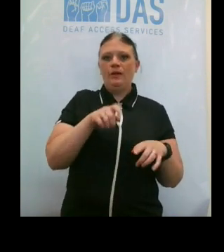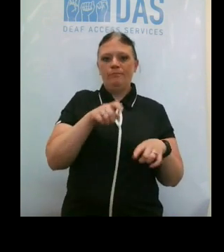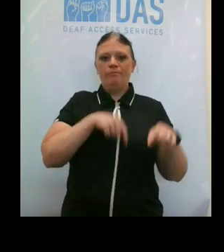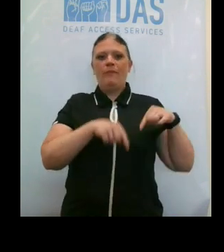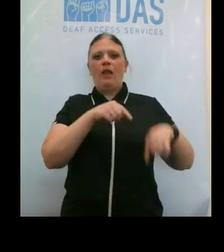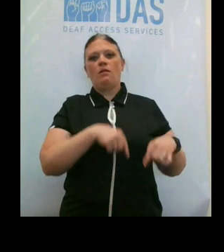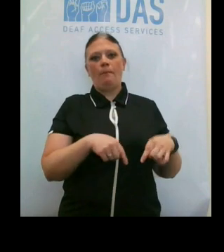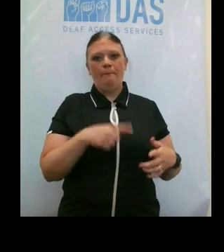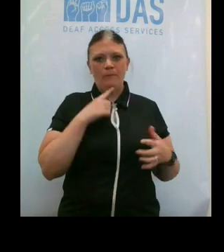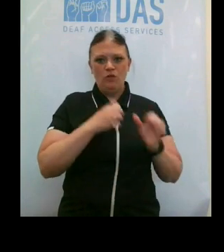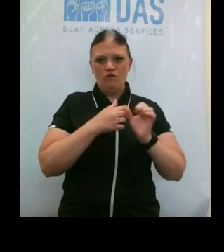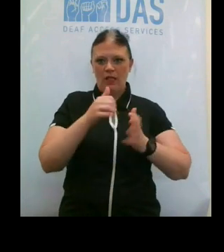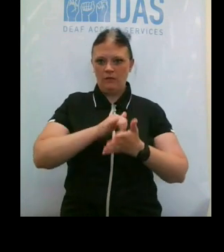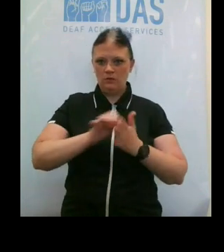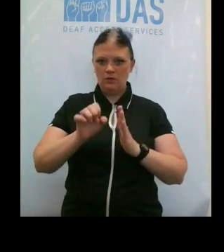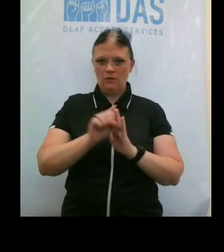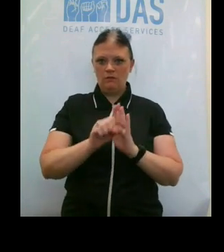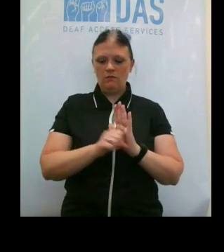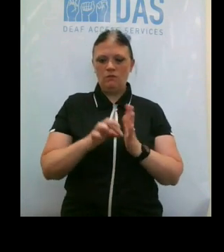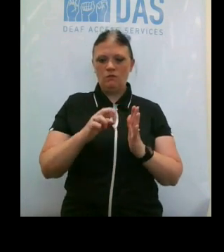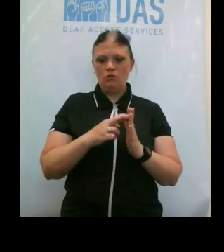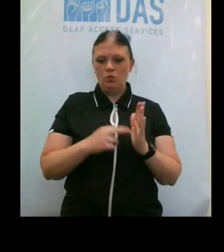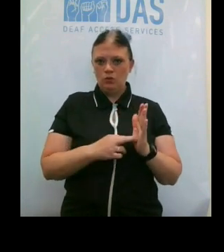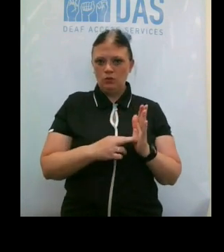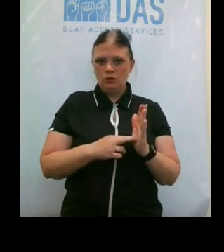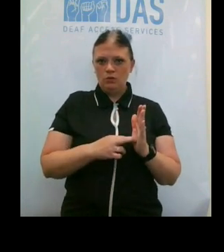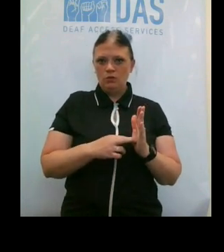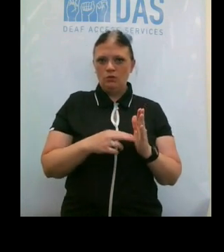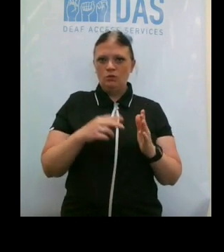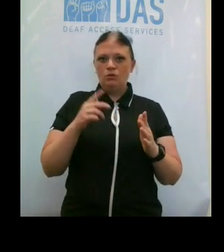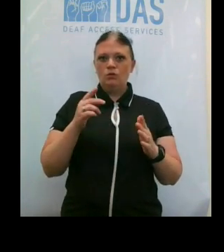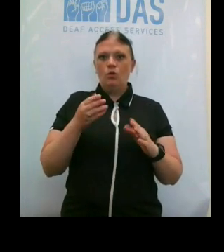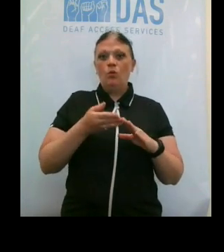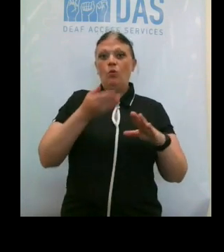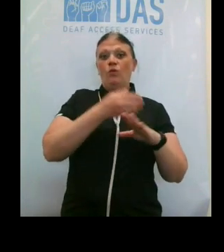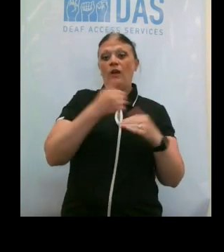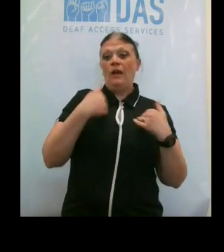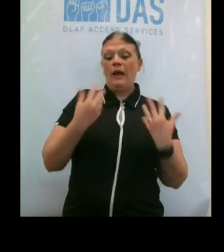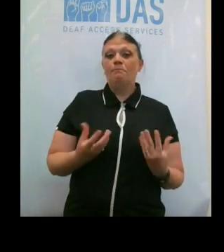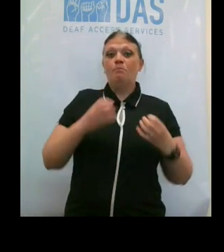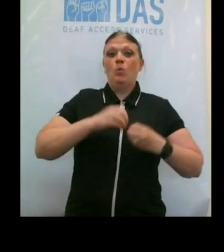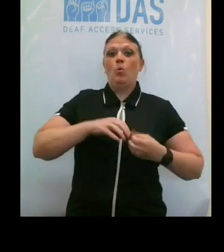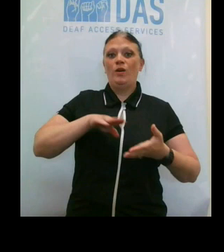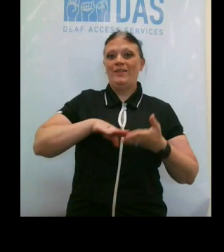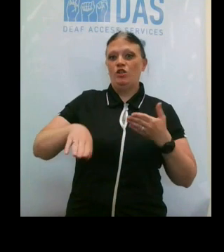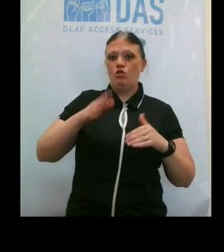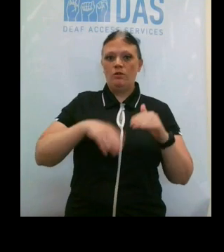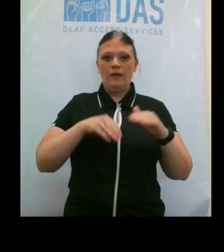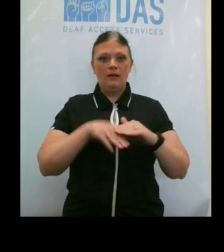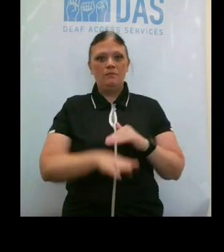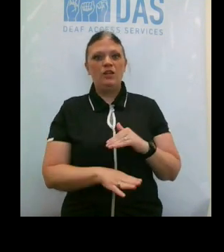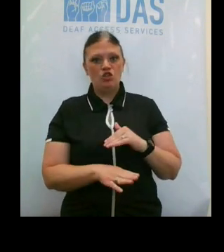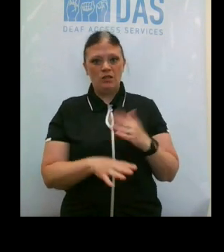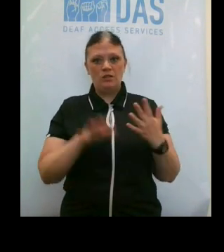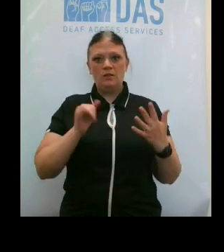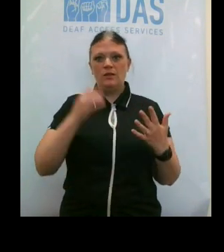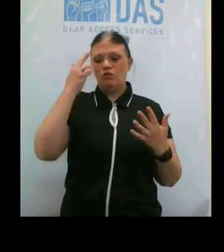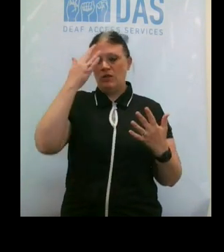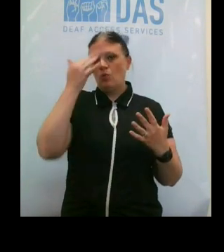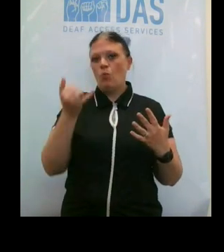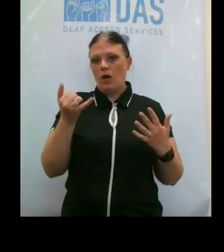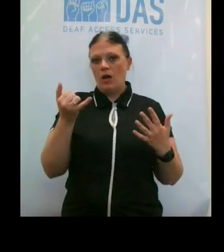prior 5 days actually had more discharges, significantly more discharges than admissions. It's one of the reasons why we're